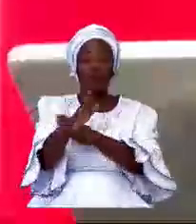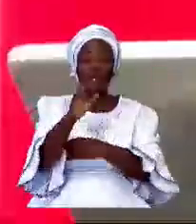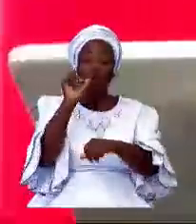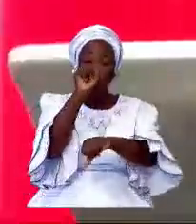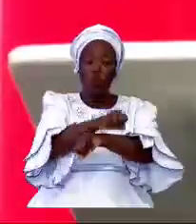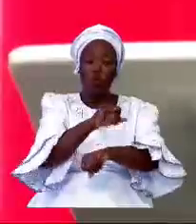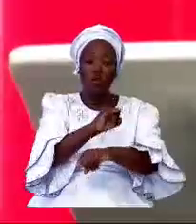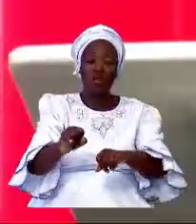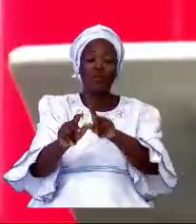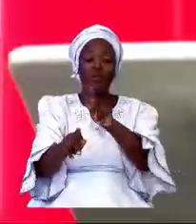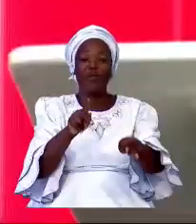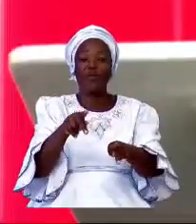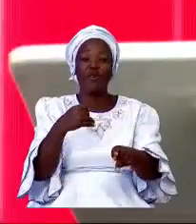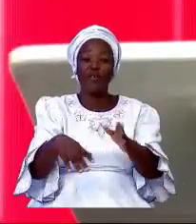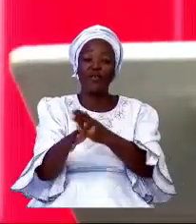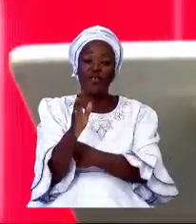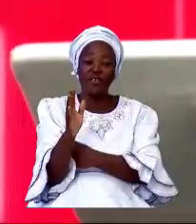Victorious people of God,